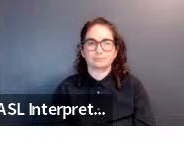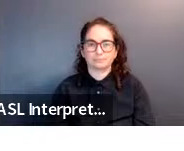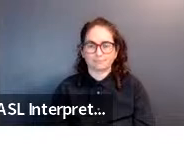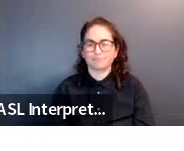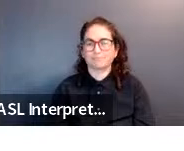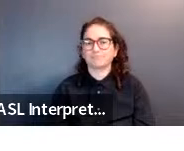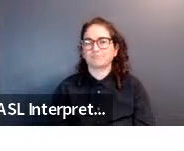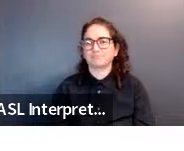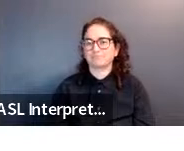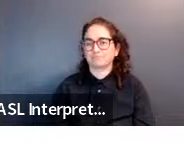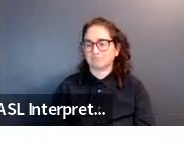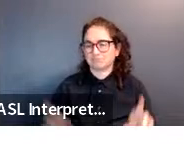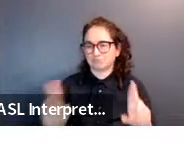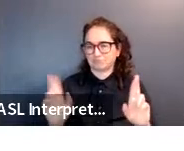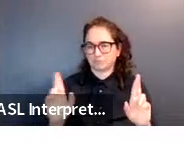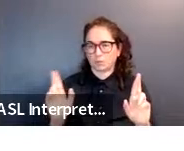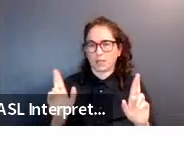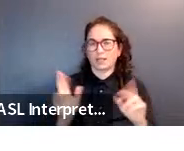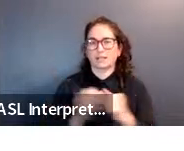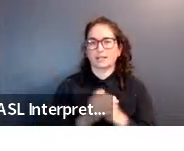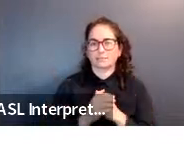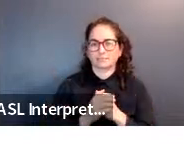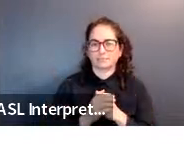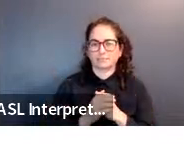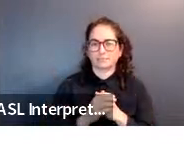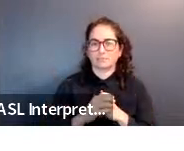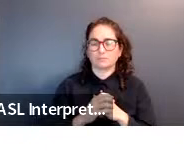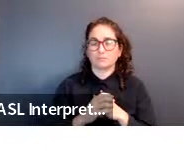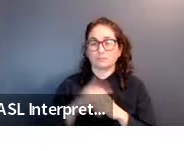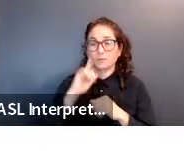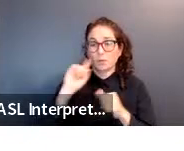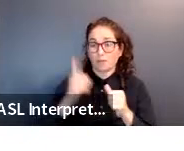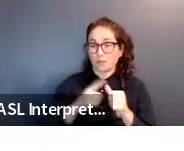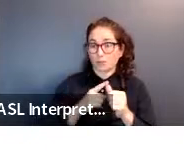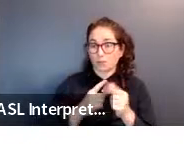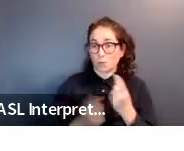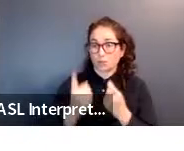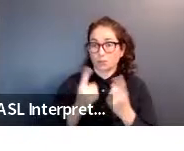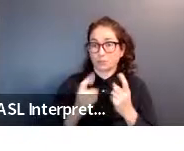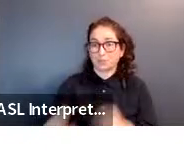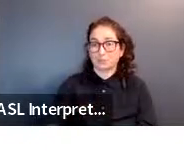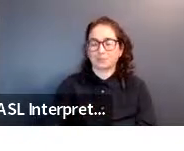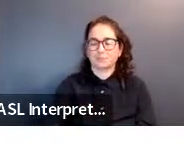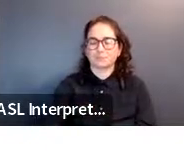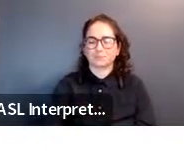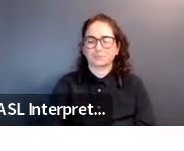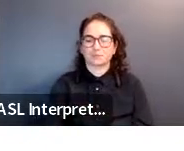And we are about ready to take our first questions.